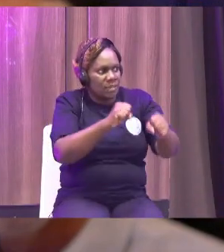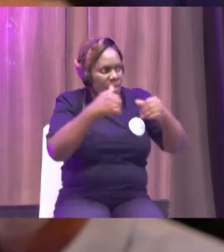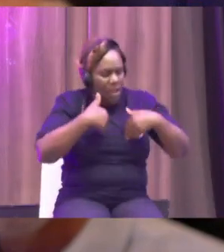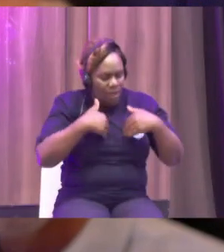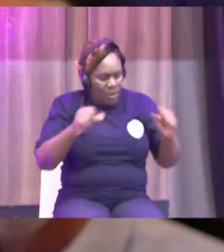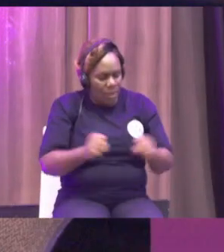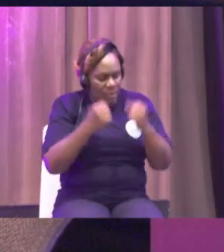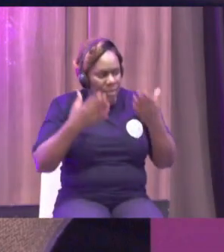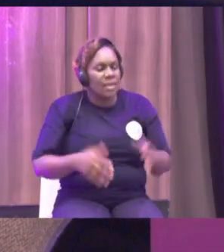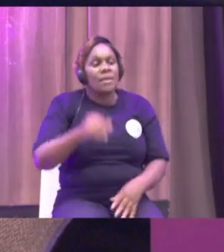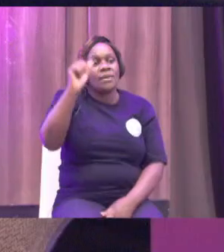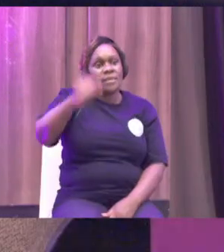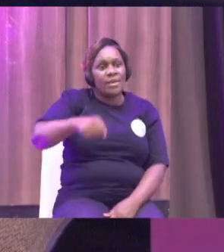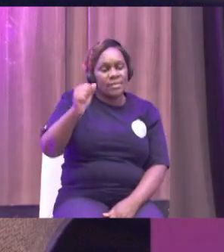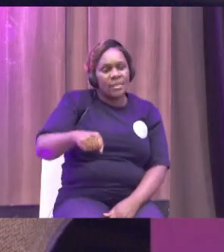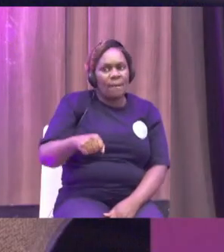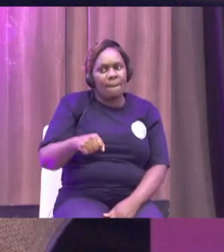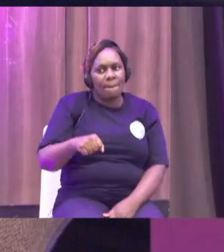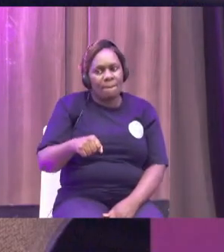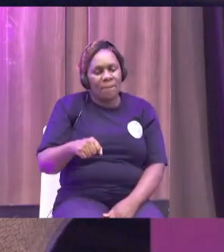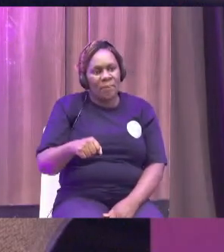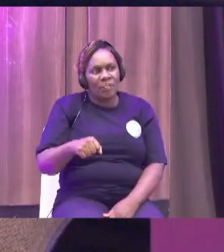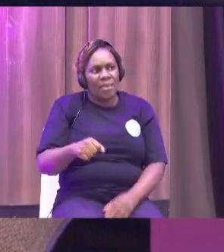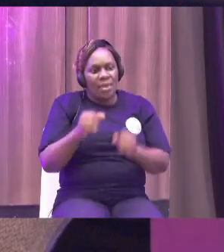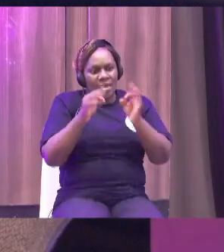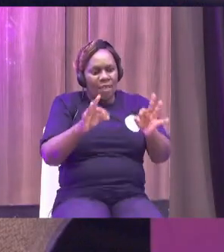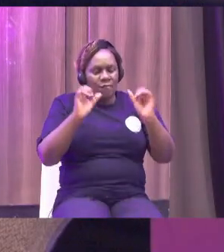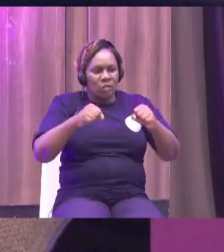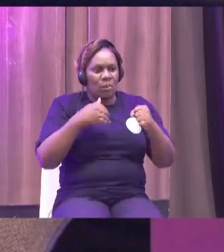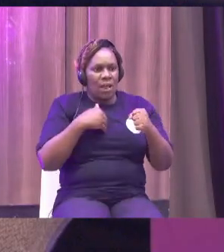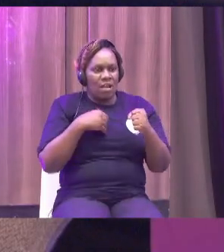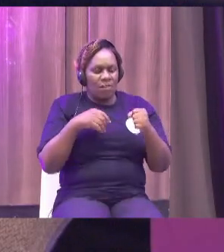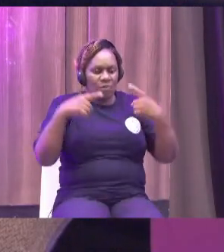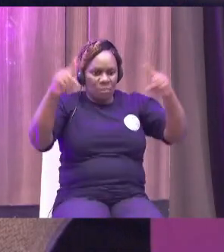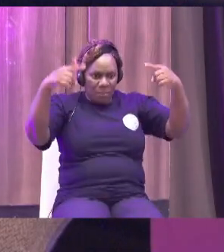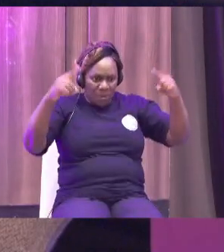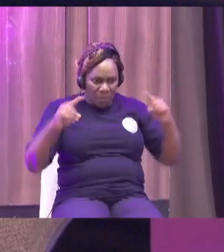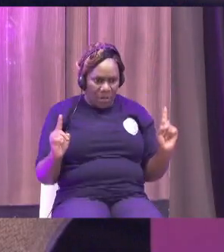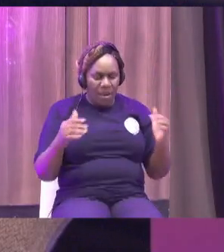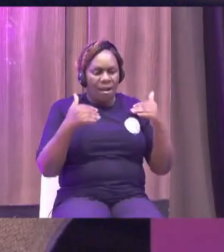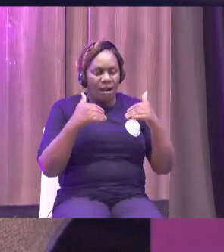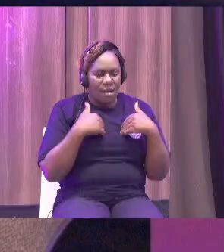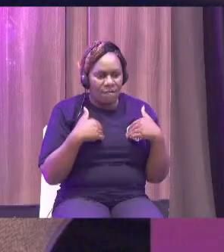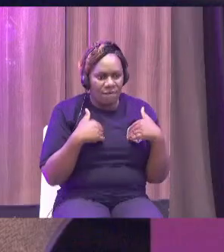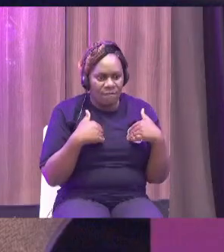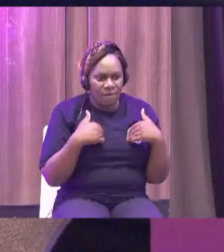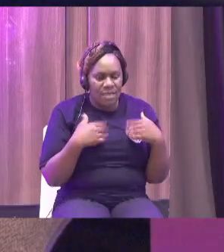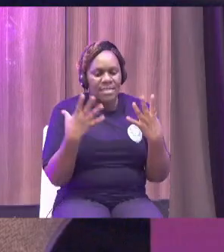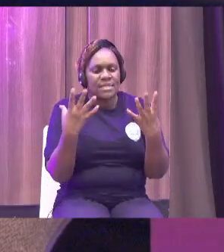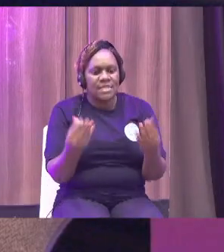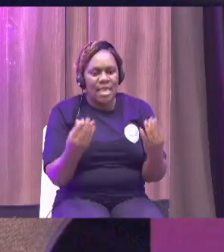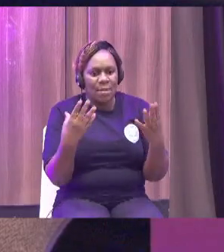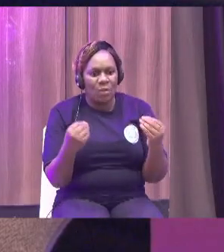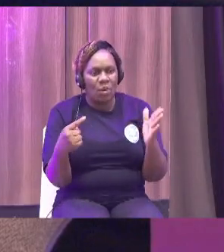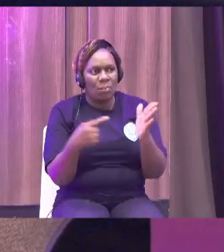happening? Yeah, it's if we could have a breakthrough and have a very simple point of